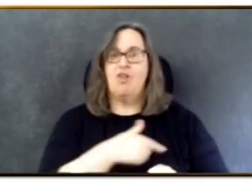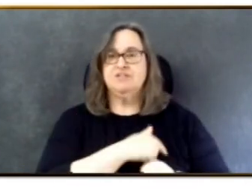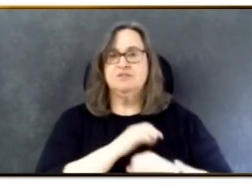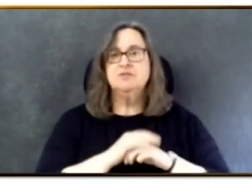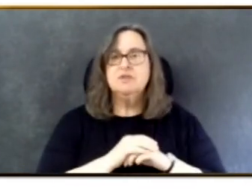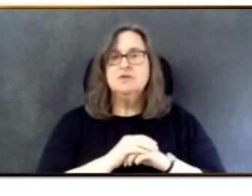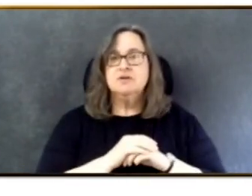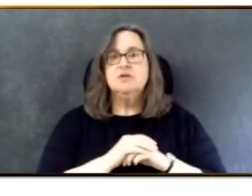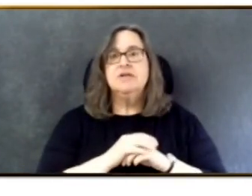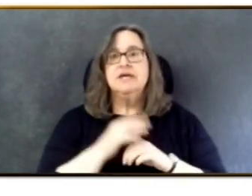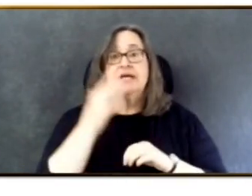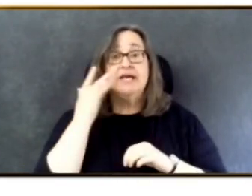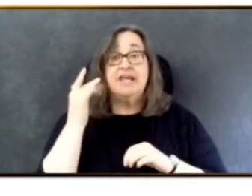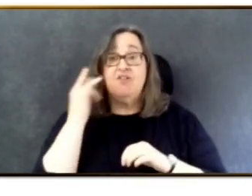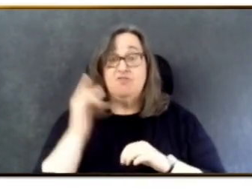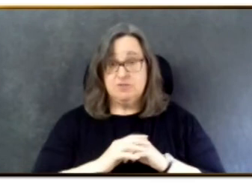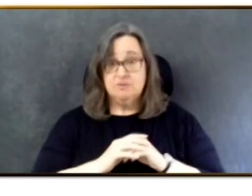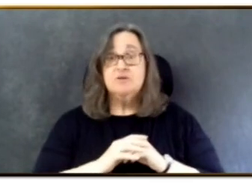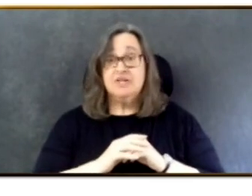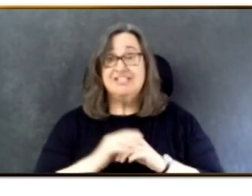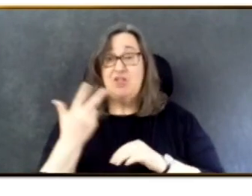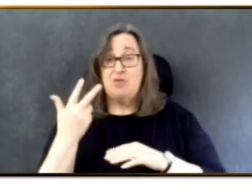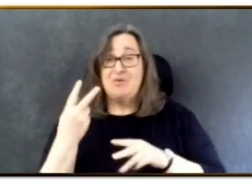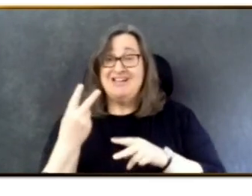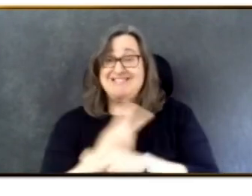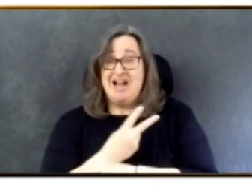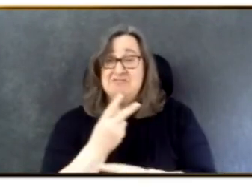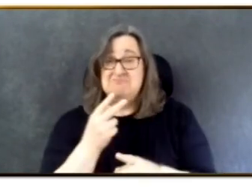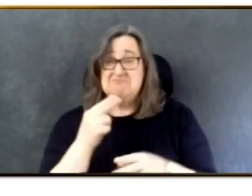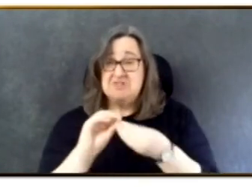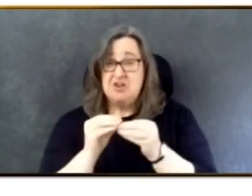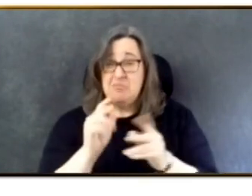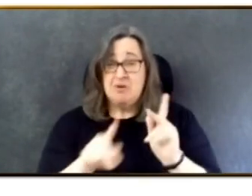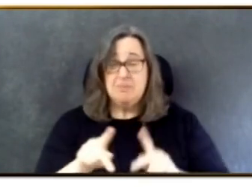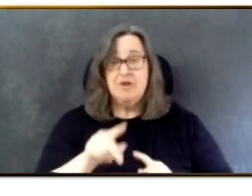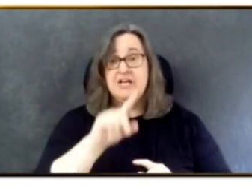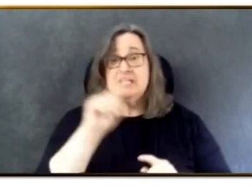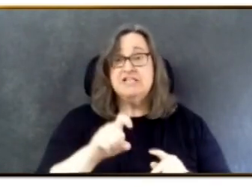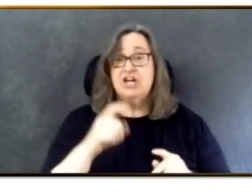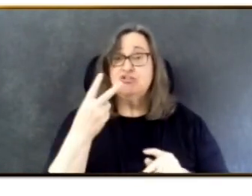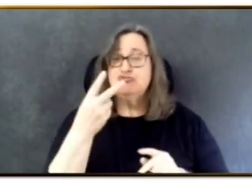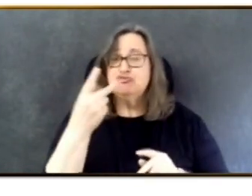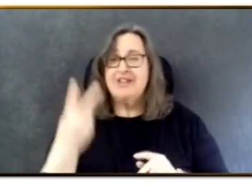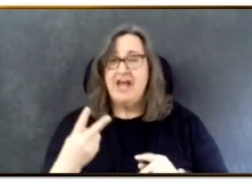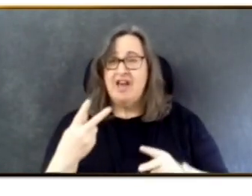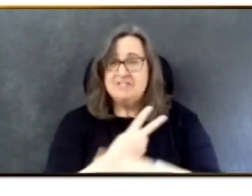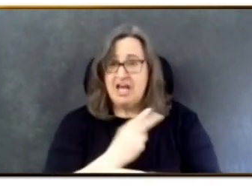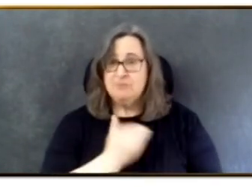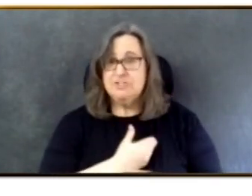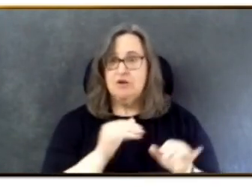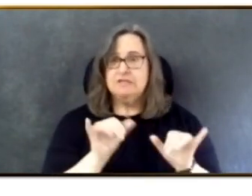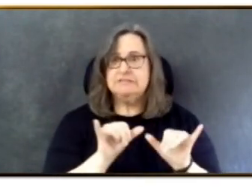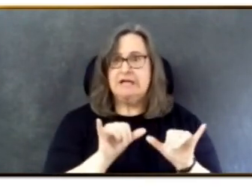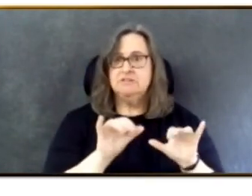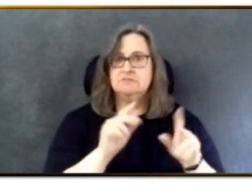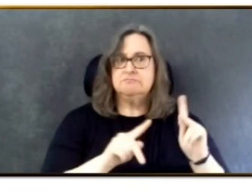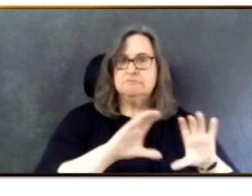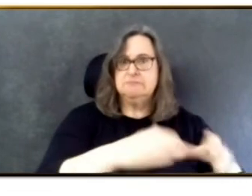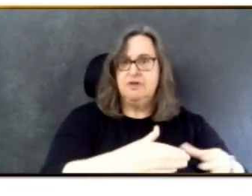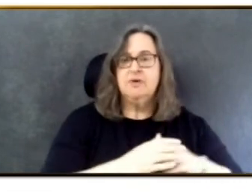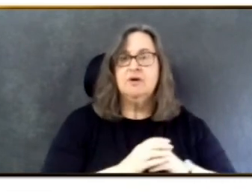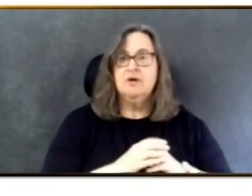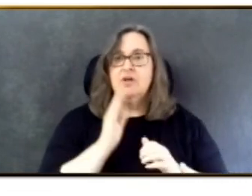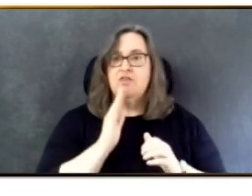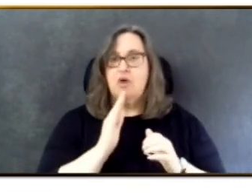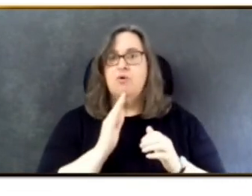population, California is 3 times our size and Texas is 2.5 times our size, so they will eventually outpace